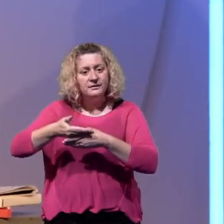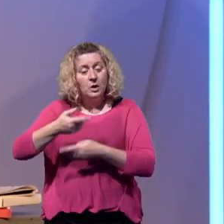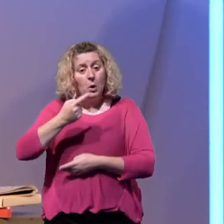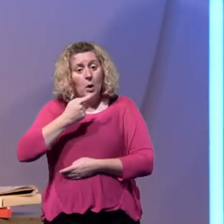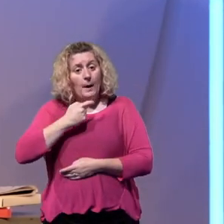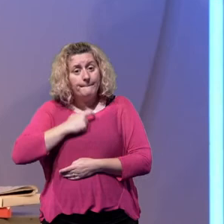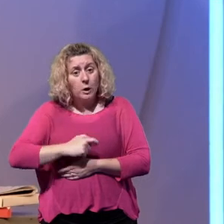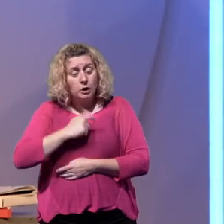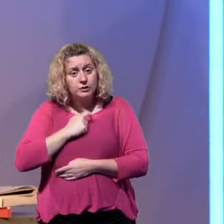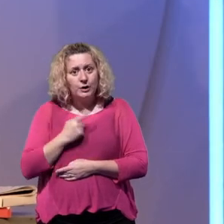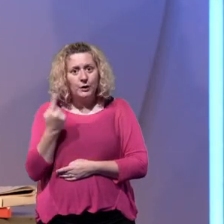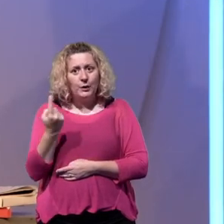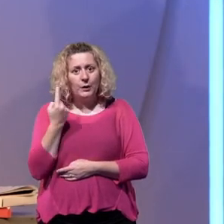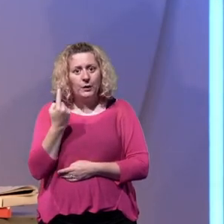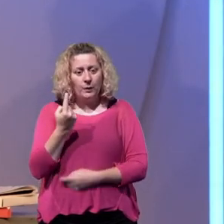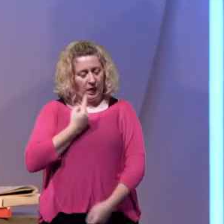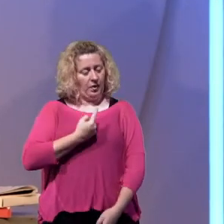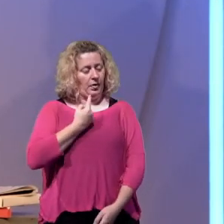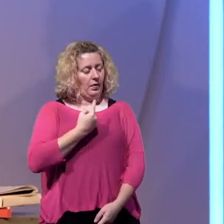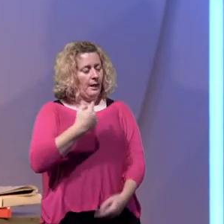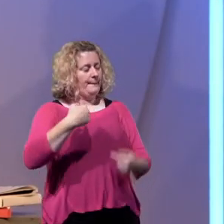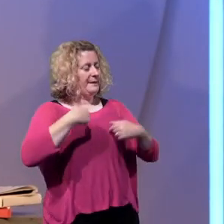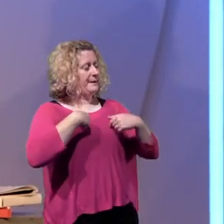time to listen. Oh,